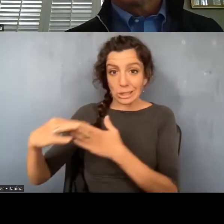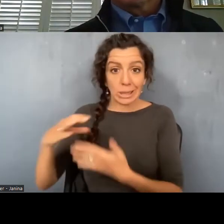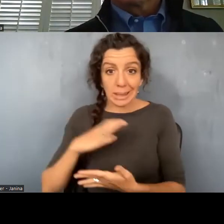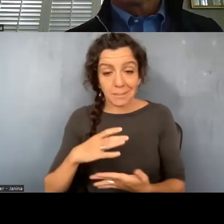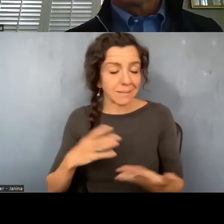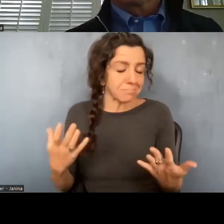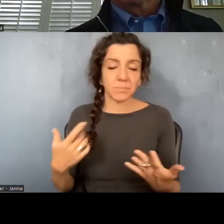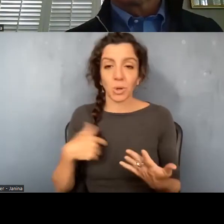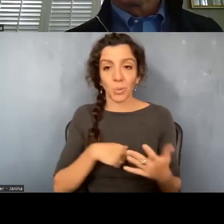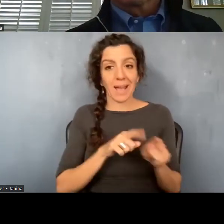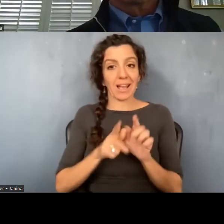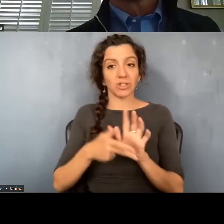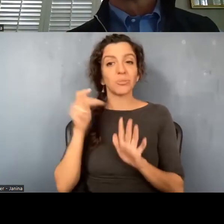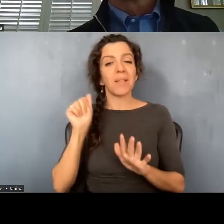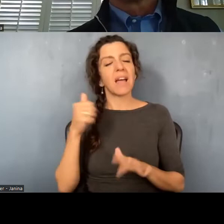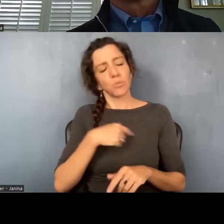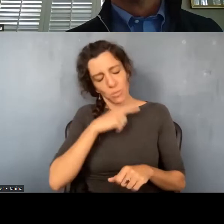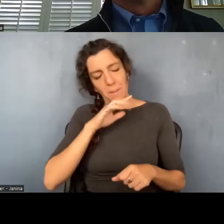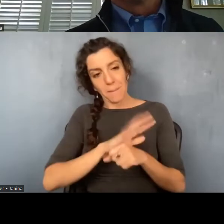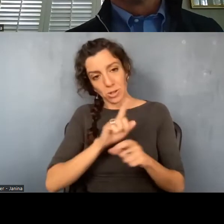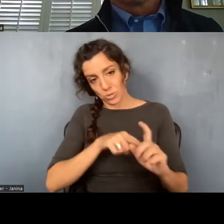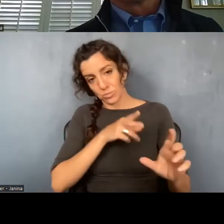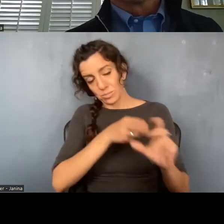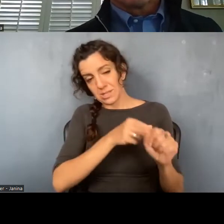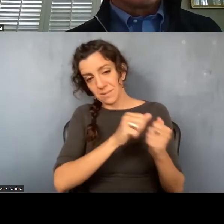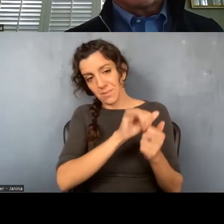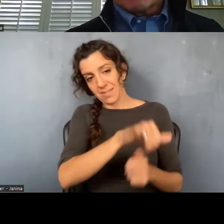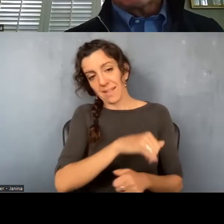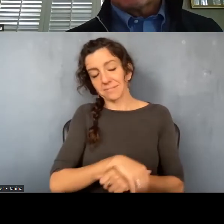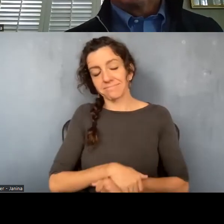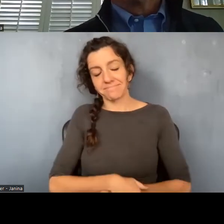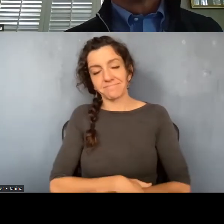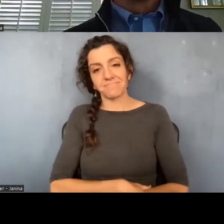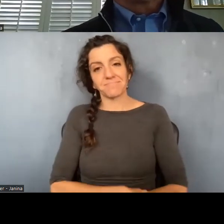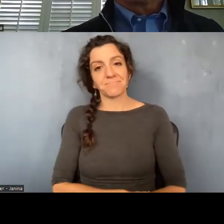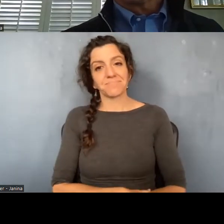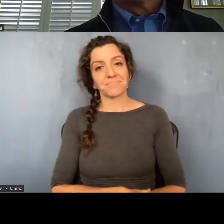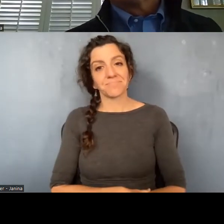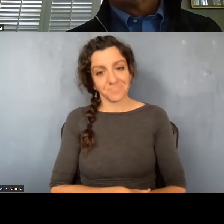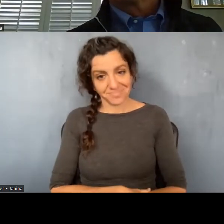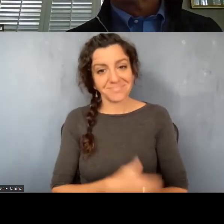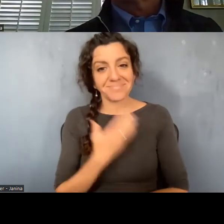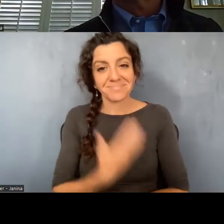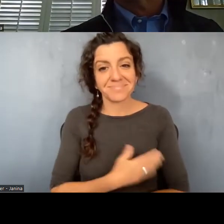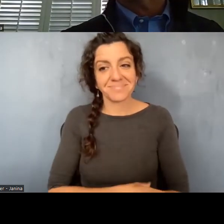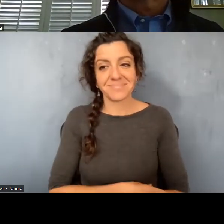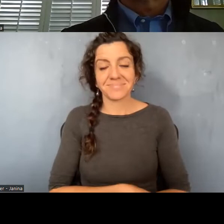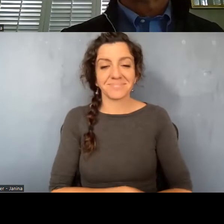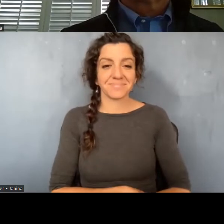as AAAs are committed to participating in that effort very seriously. Thank you.